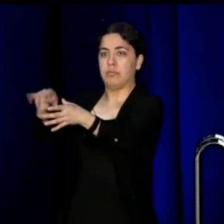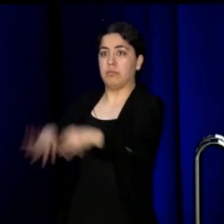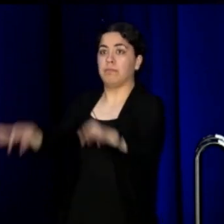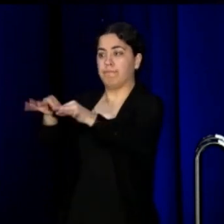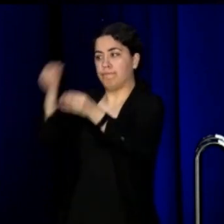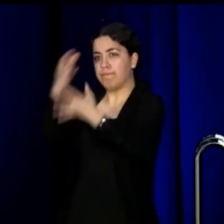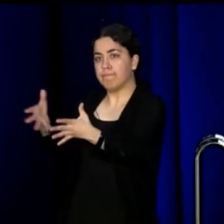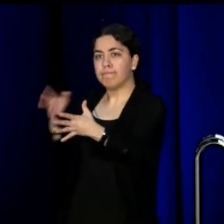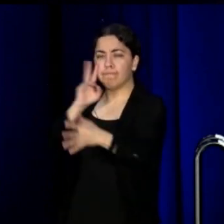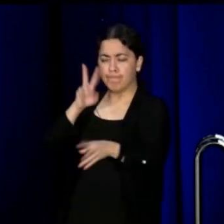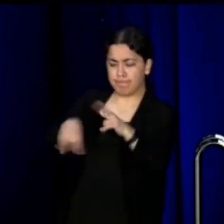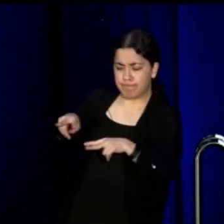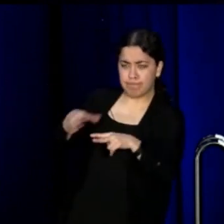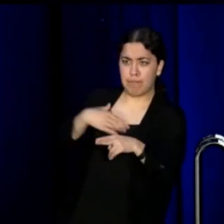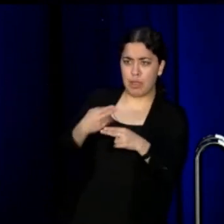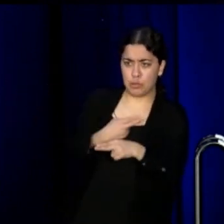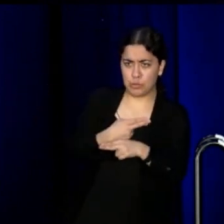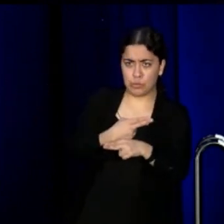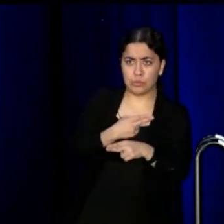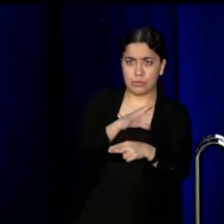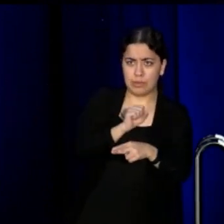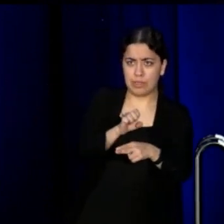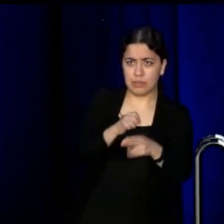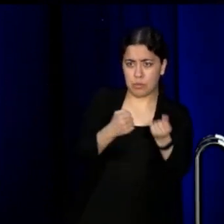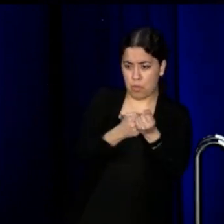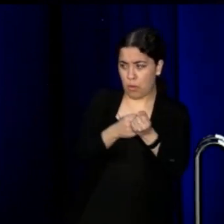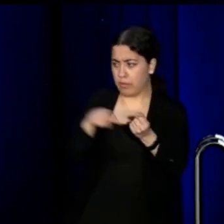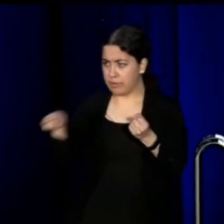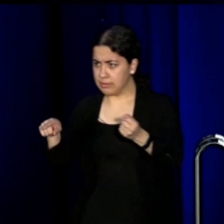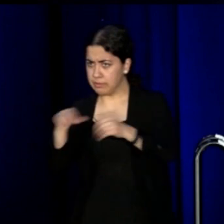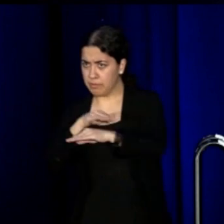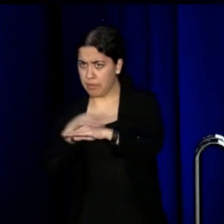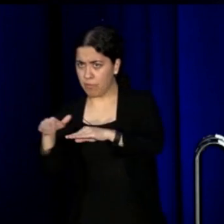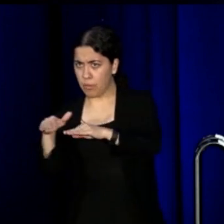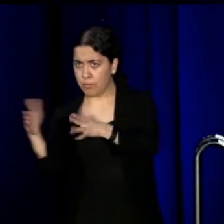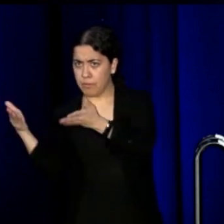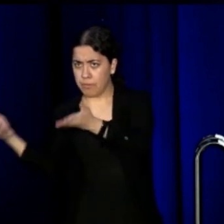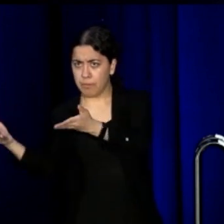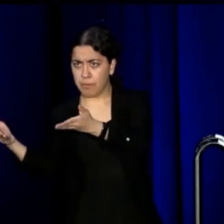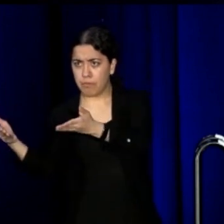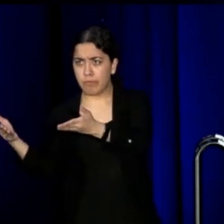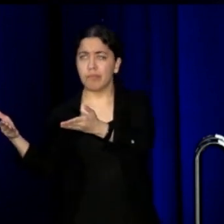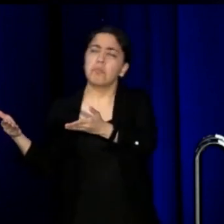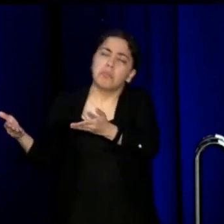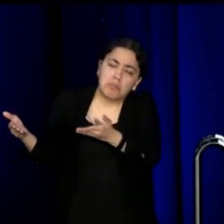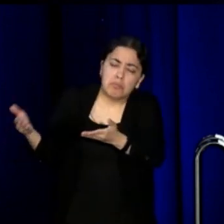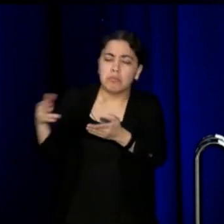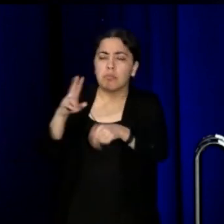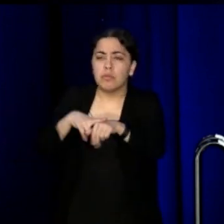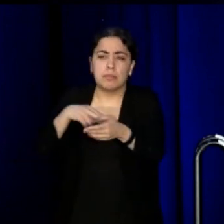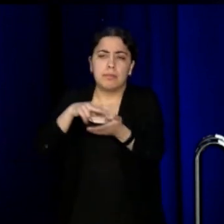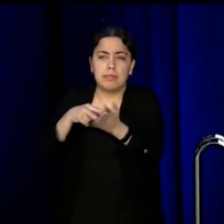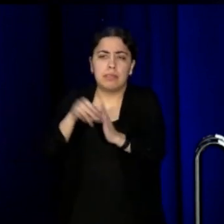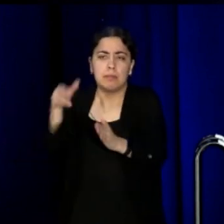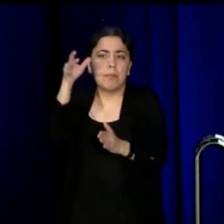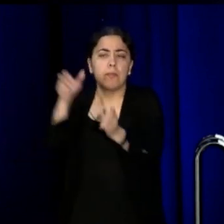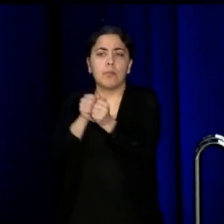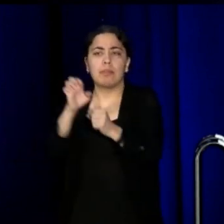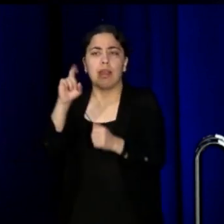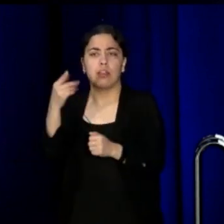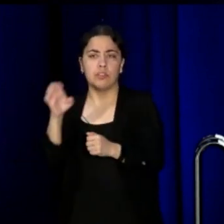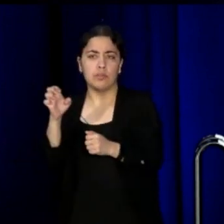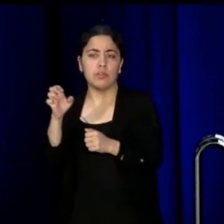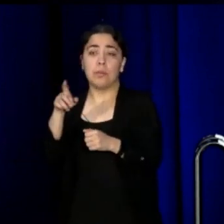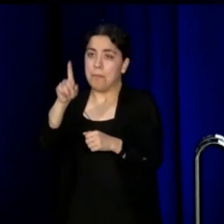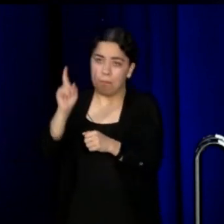evaluate if your use case will be supported by a platform like this. Of course, I mean, the same with the Edge, like